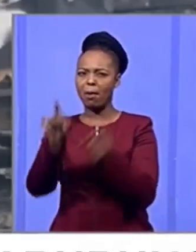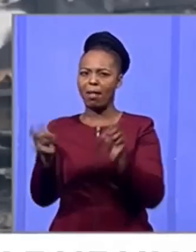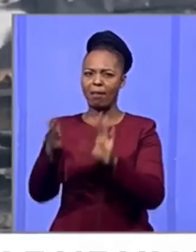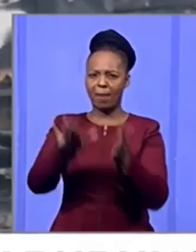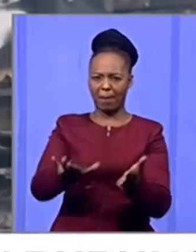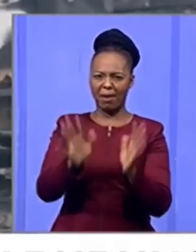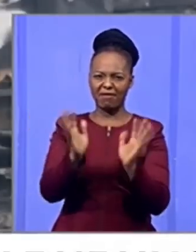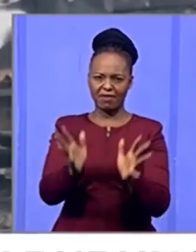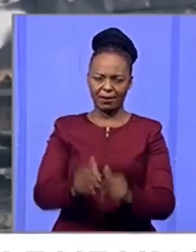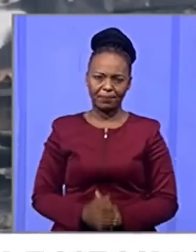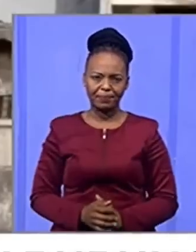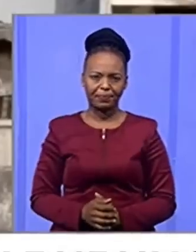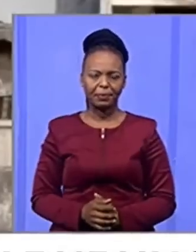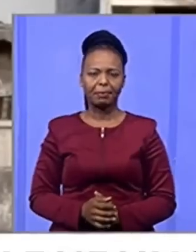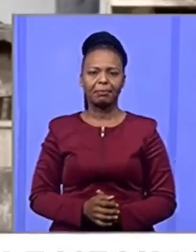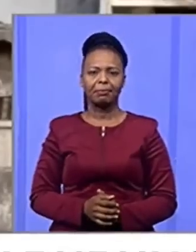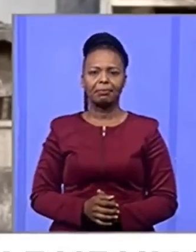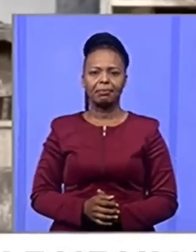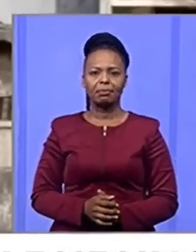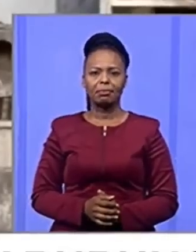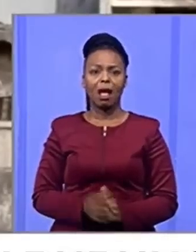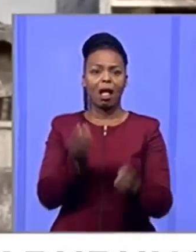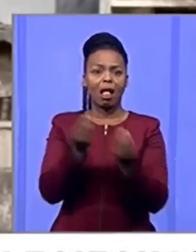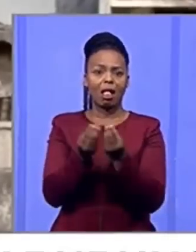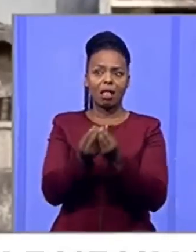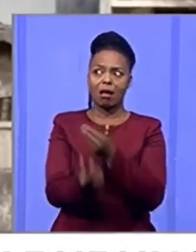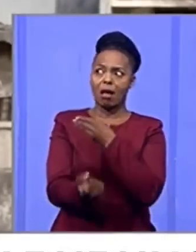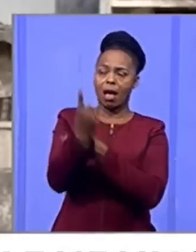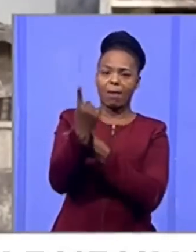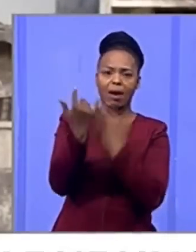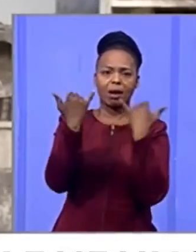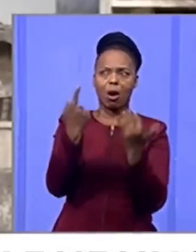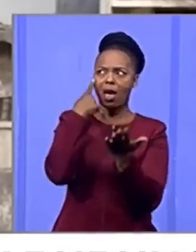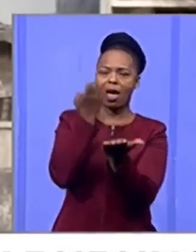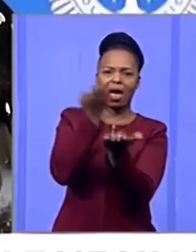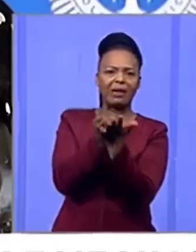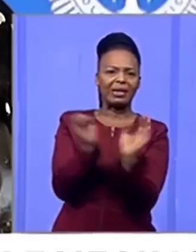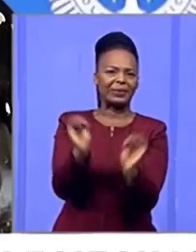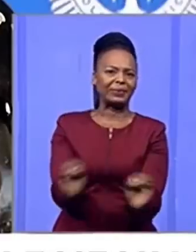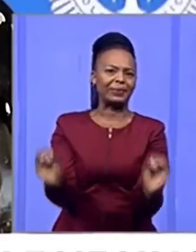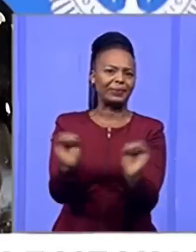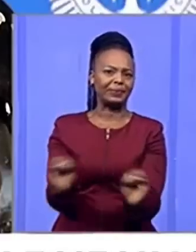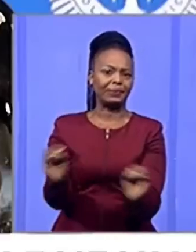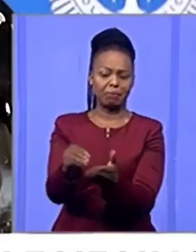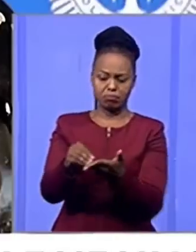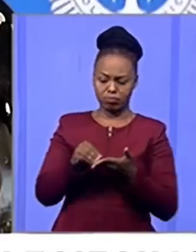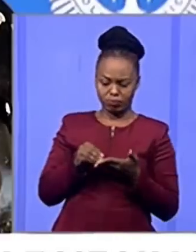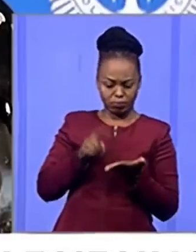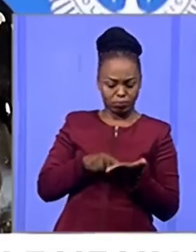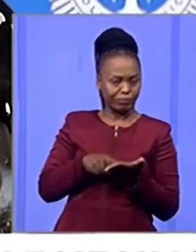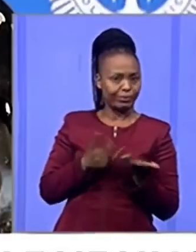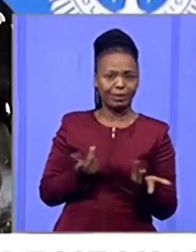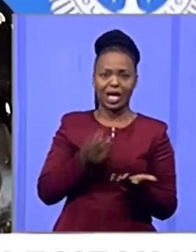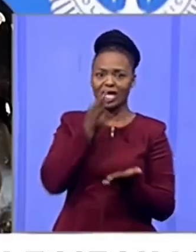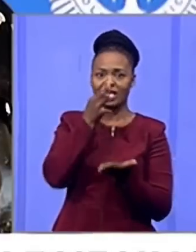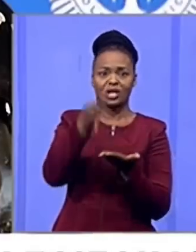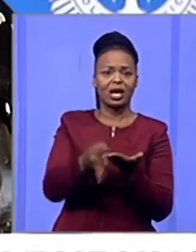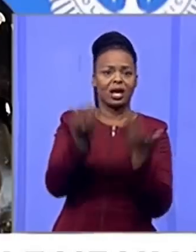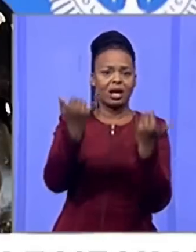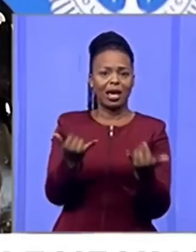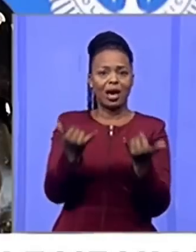hlokofetšego. As things stand, there is no evidence before us to suggest that the